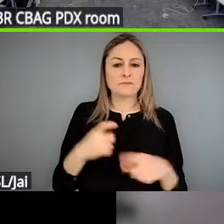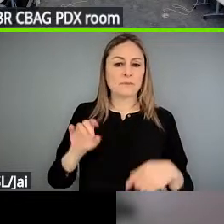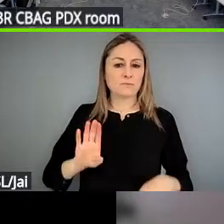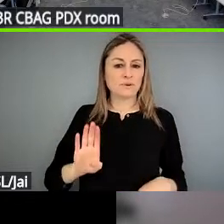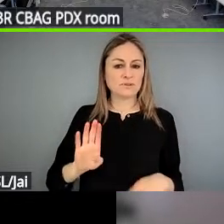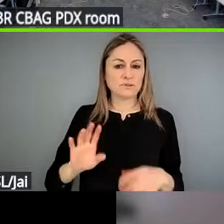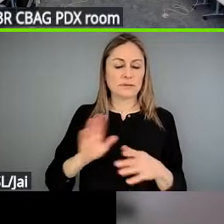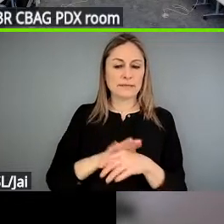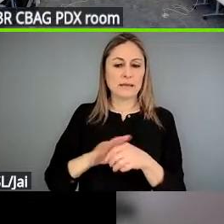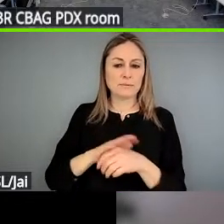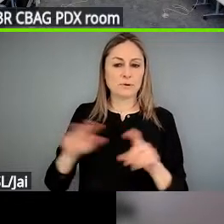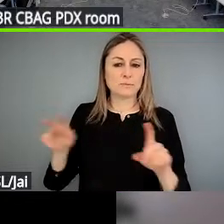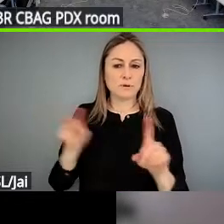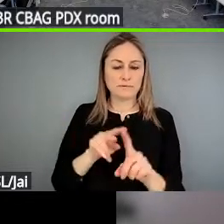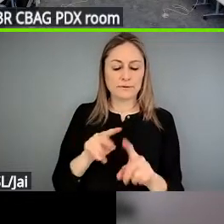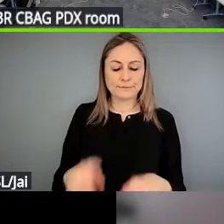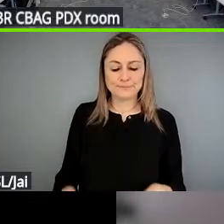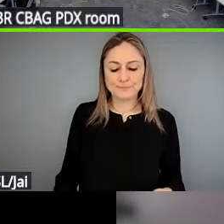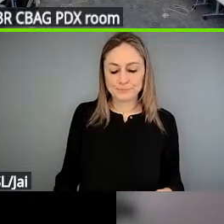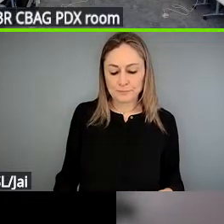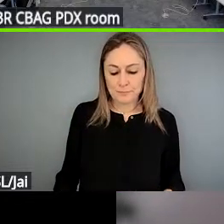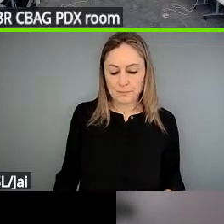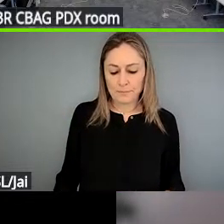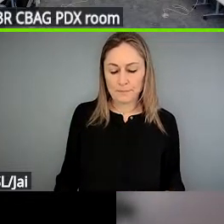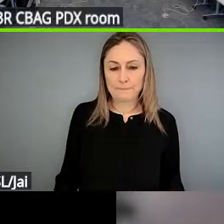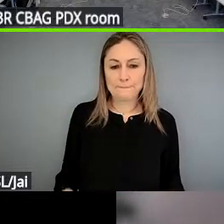view, is that